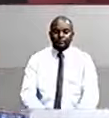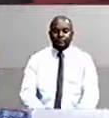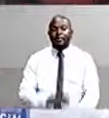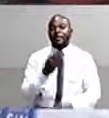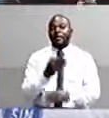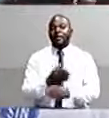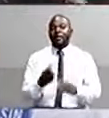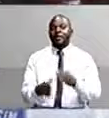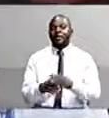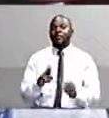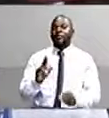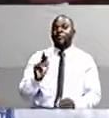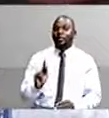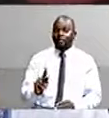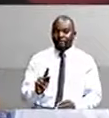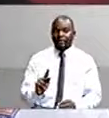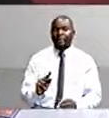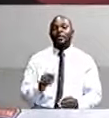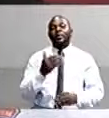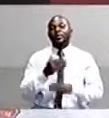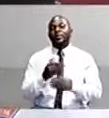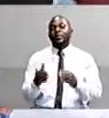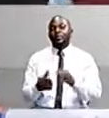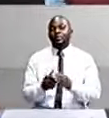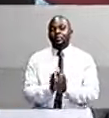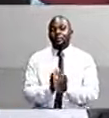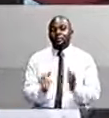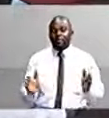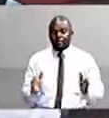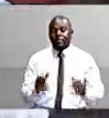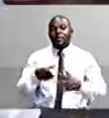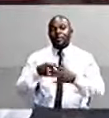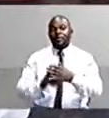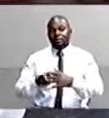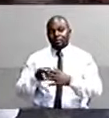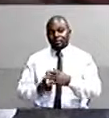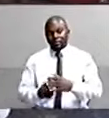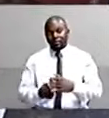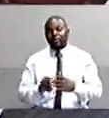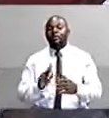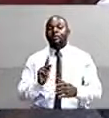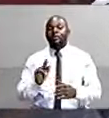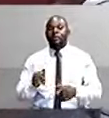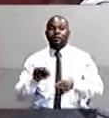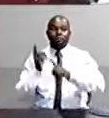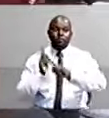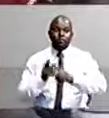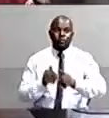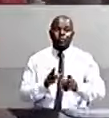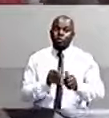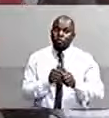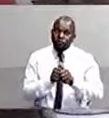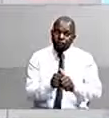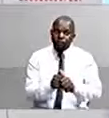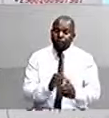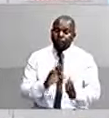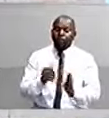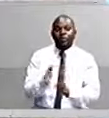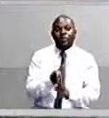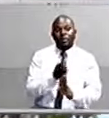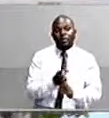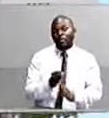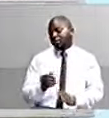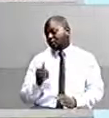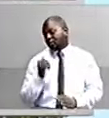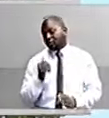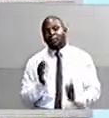Construction at UK Mall in Kansanga has been compromised by the site engineers, whom KCCA blames for not following approved guidelines. Yesterday,